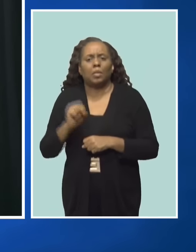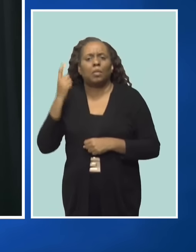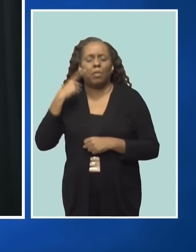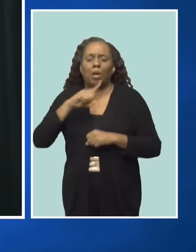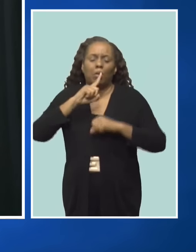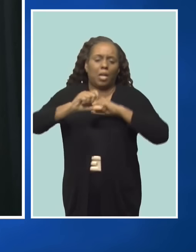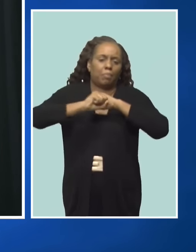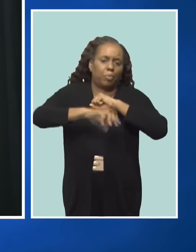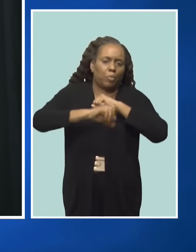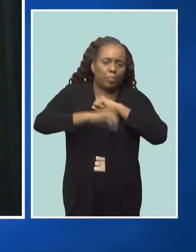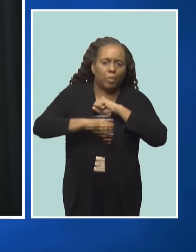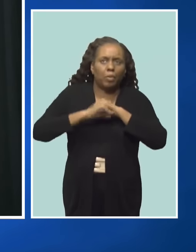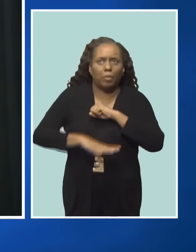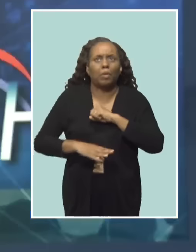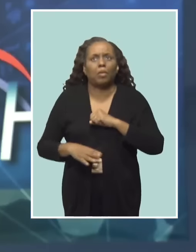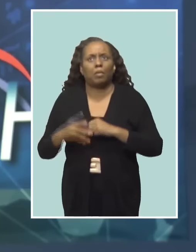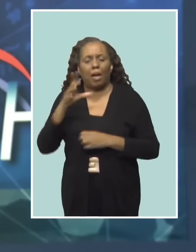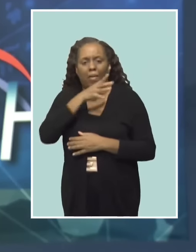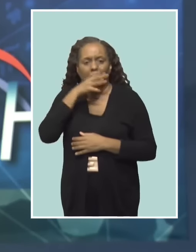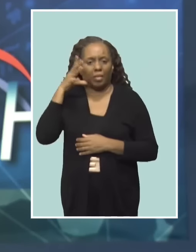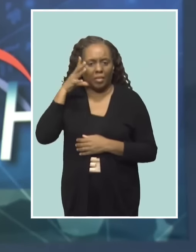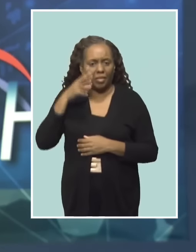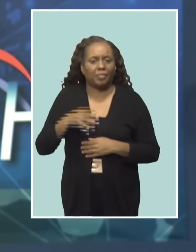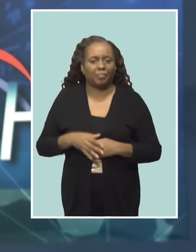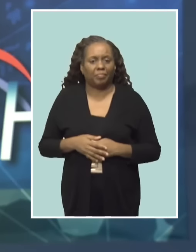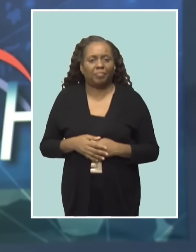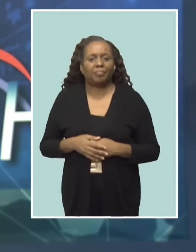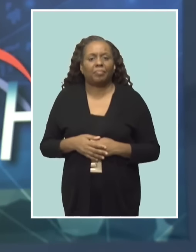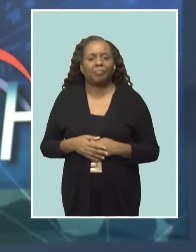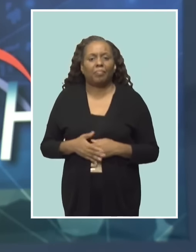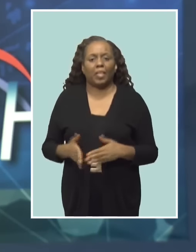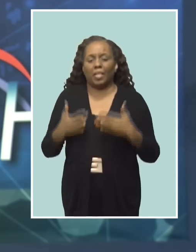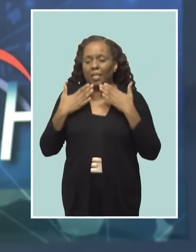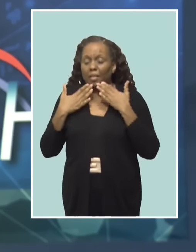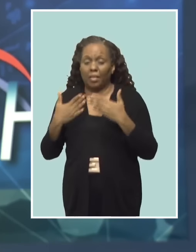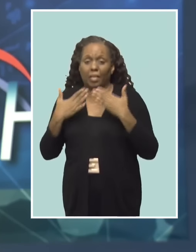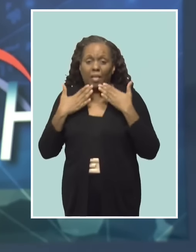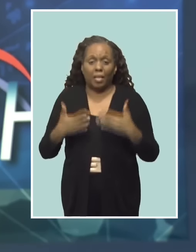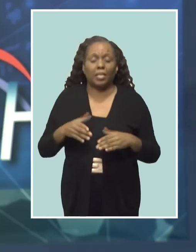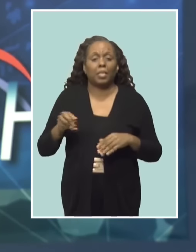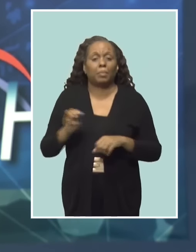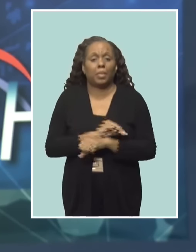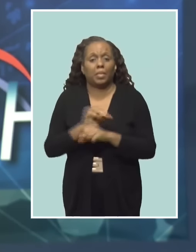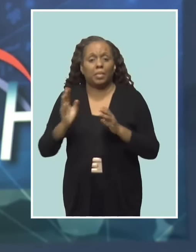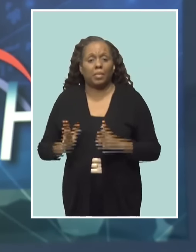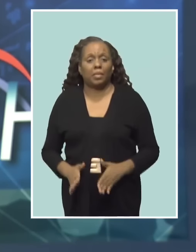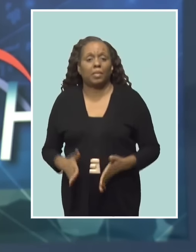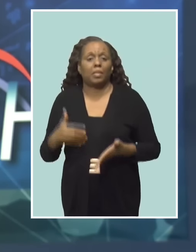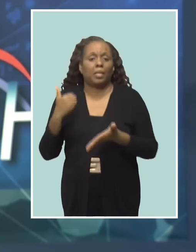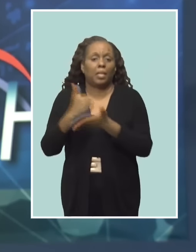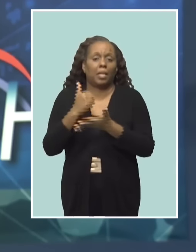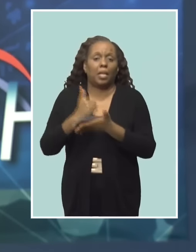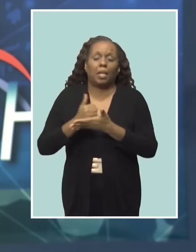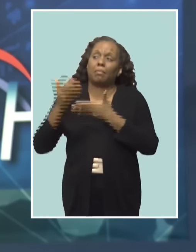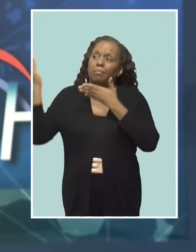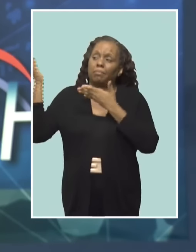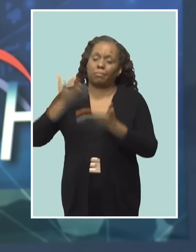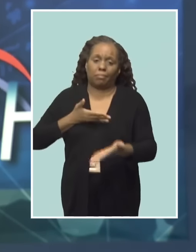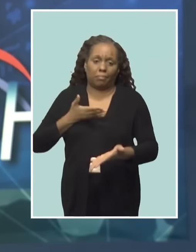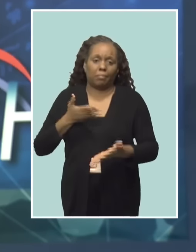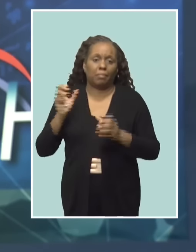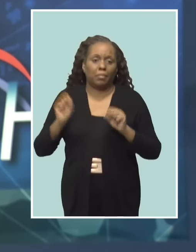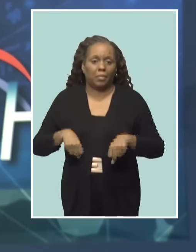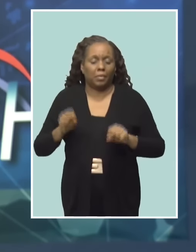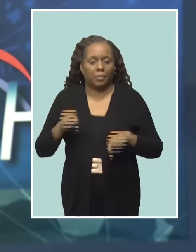promotion of this sector. Mr. Paul is thanking the Minister of Agriculture for helping to make the importation of the heifers